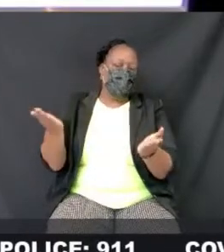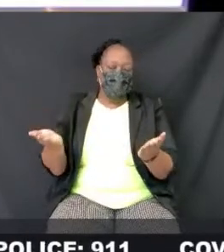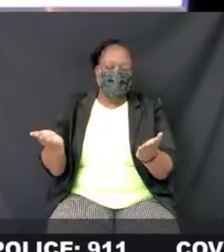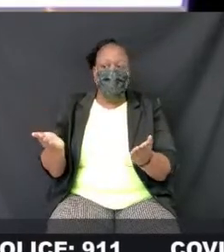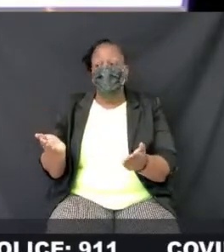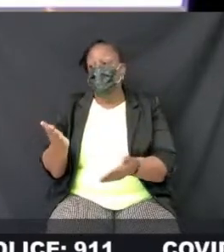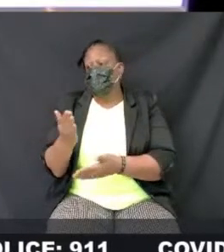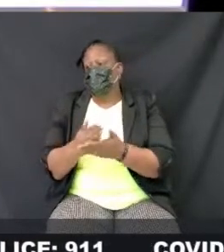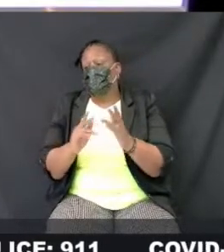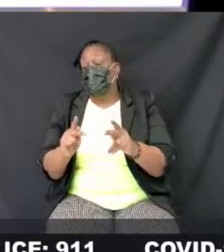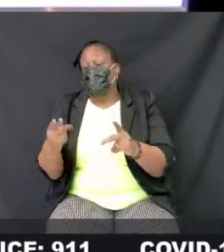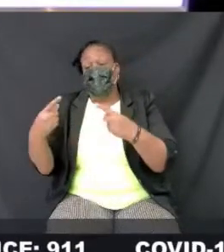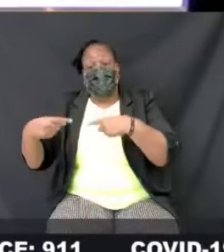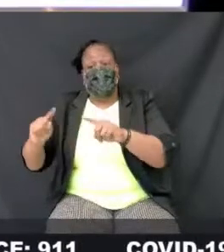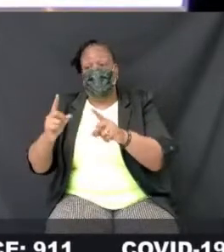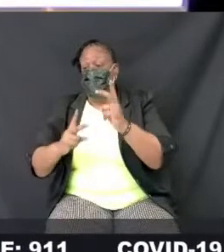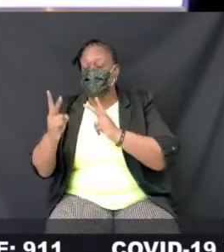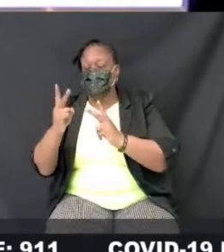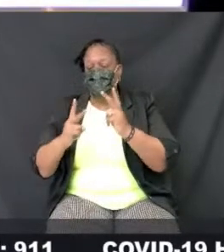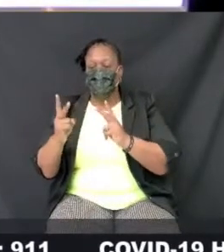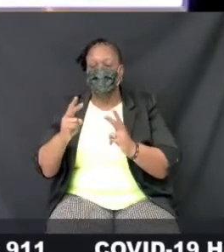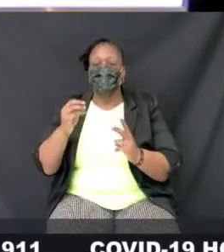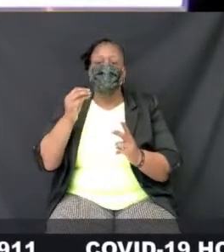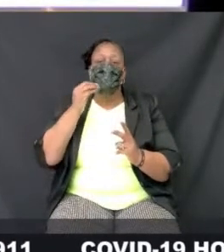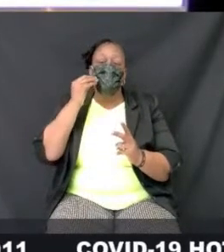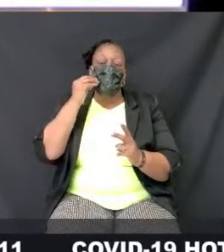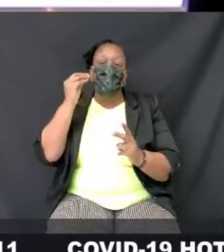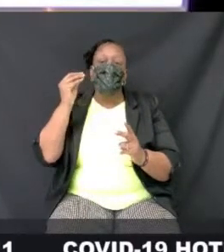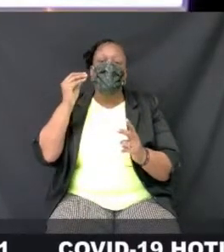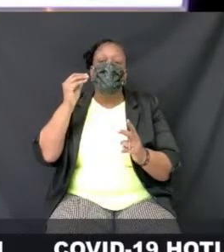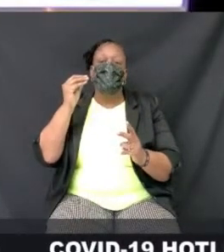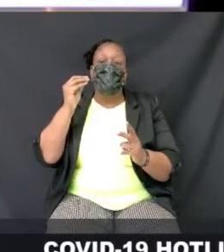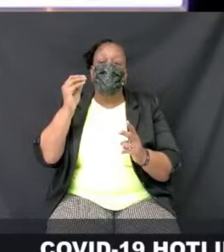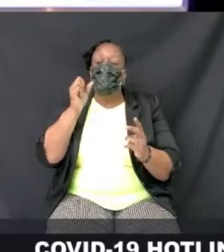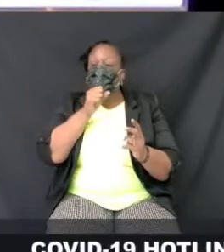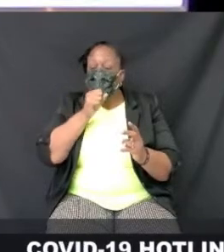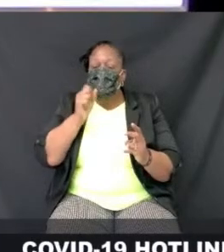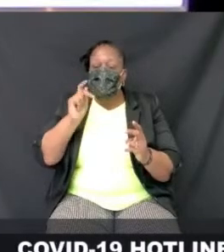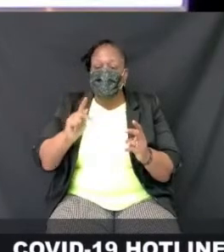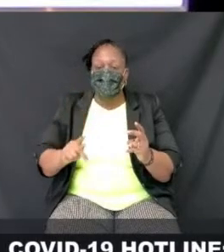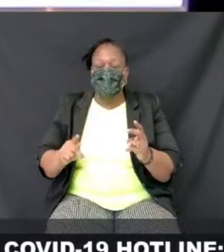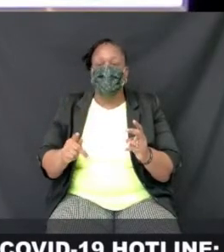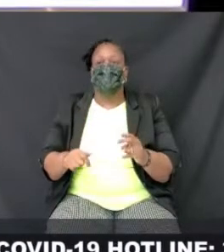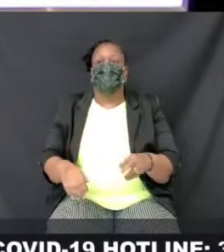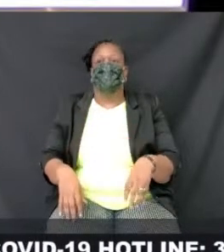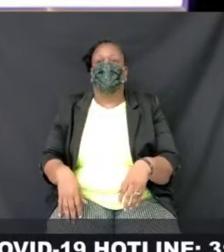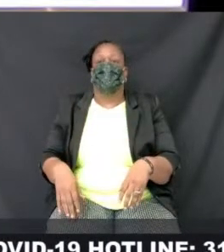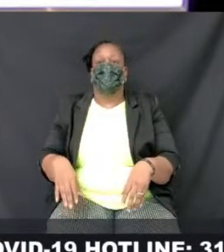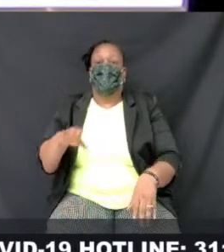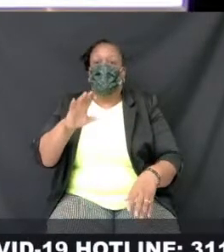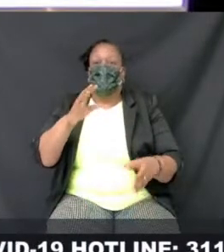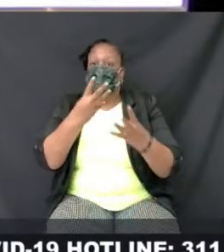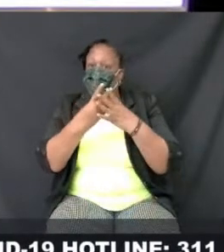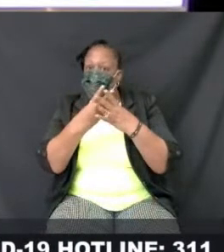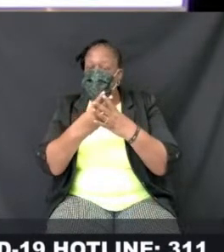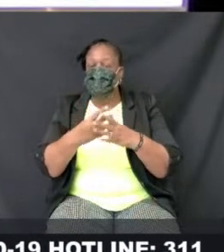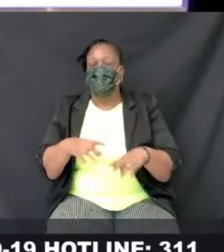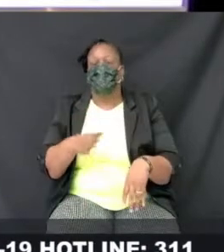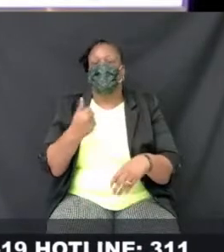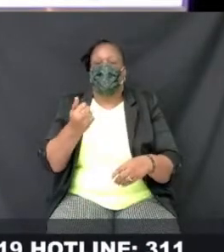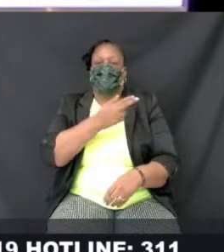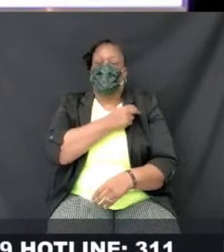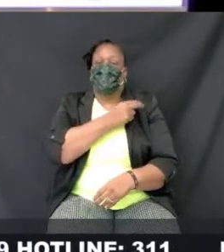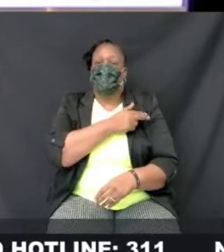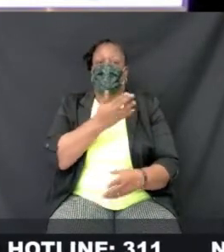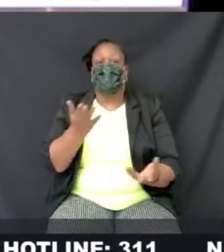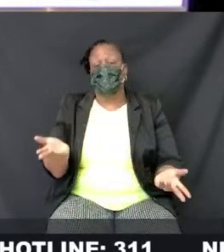institutions, nursing homes, the prison, the hospital. But that comes at a